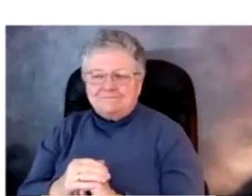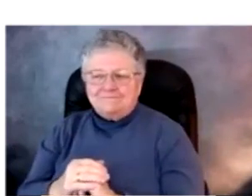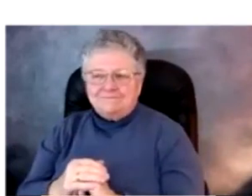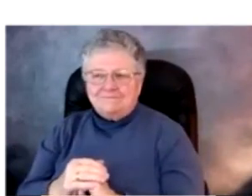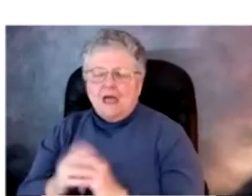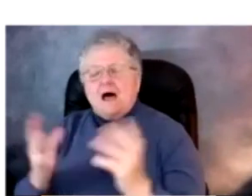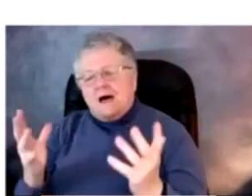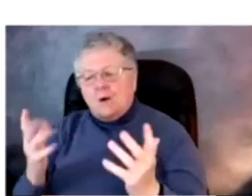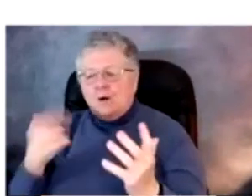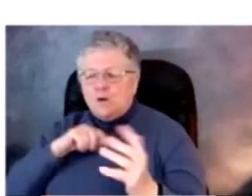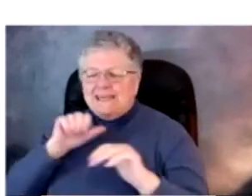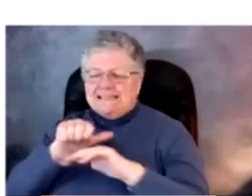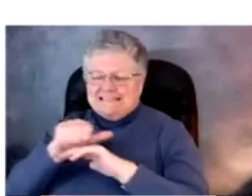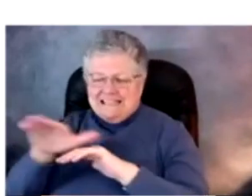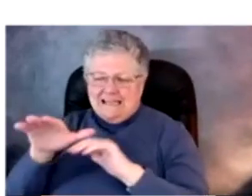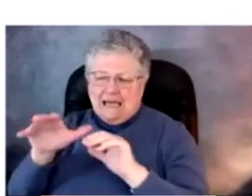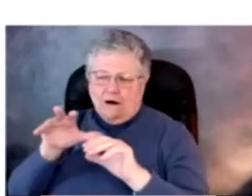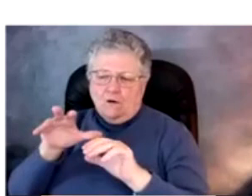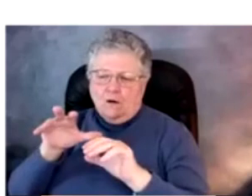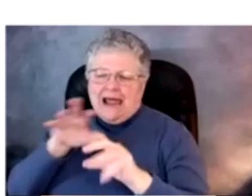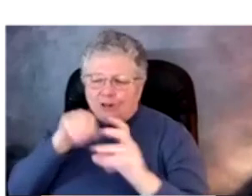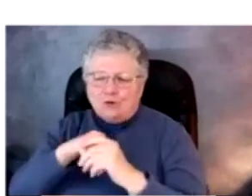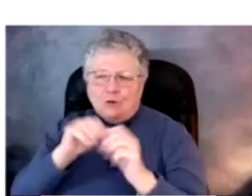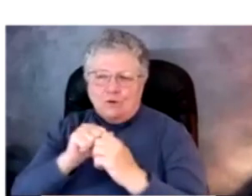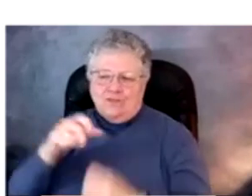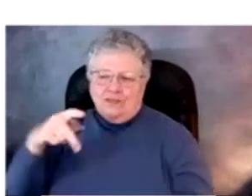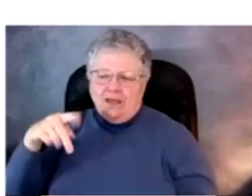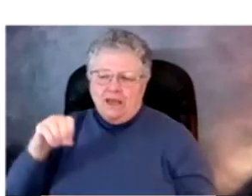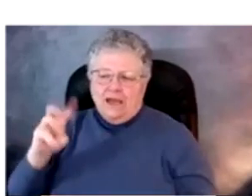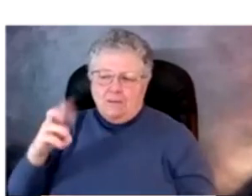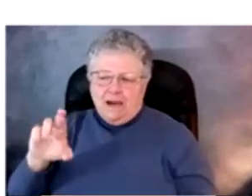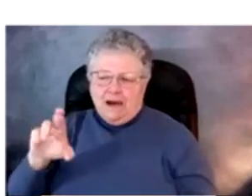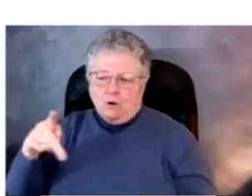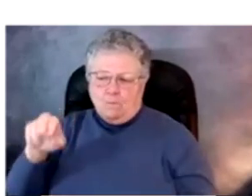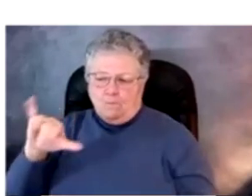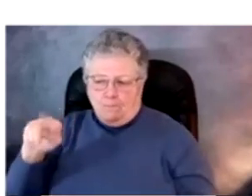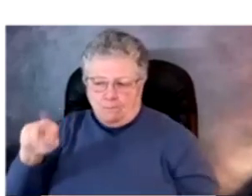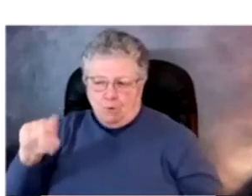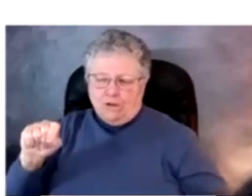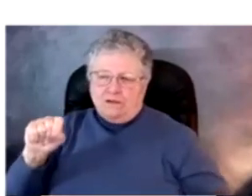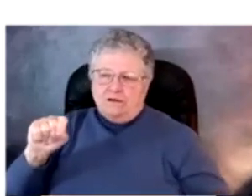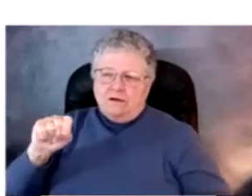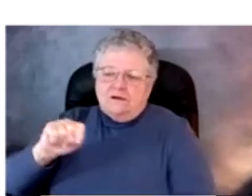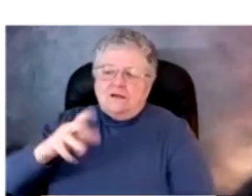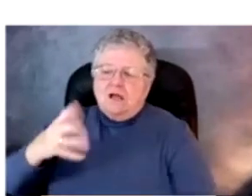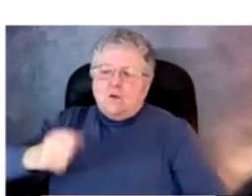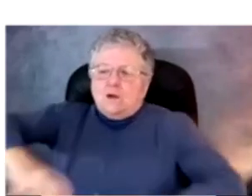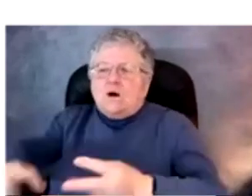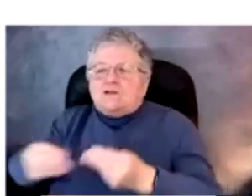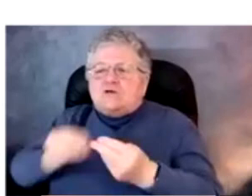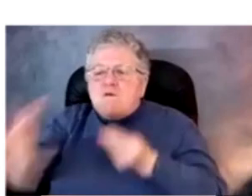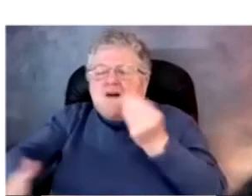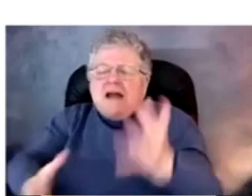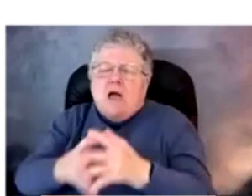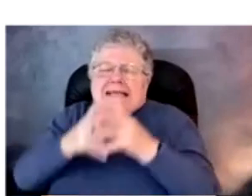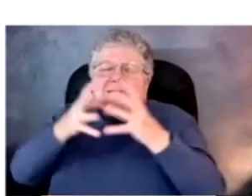Well, we can send it out with our PowerPoint too. So many resources. This is what we want to do, is we want to provide you with as many resources as possible to help